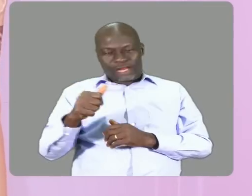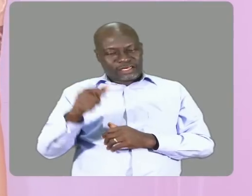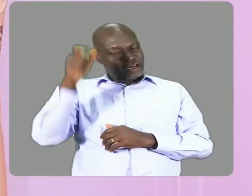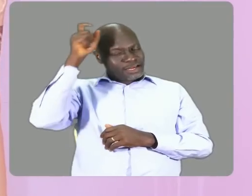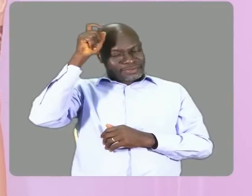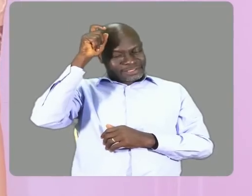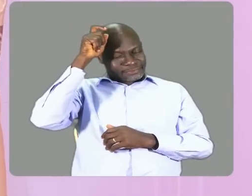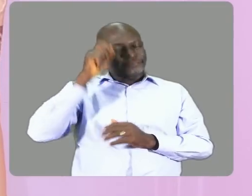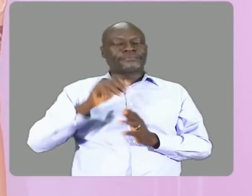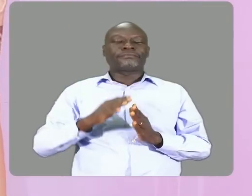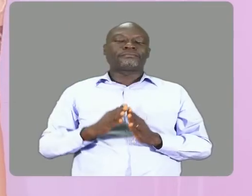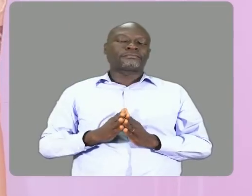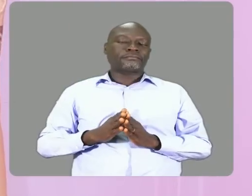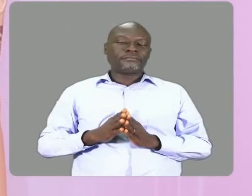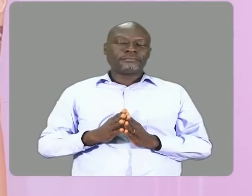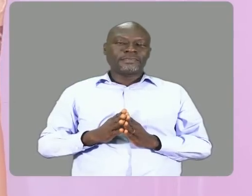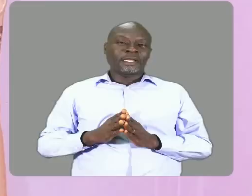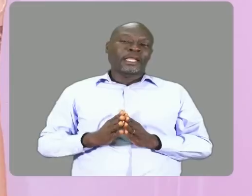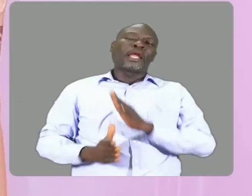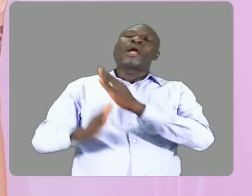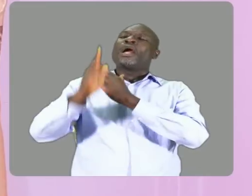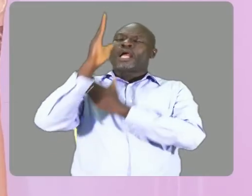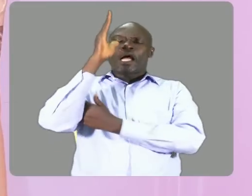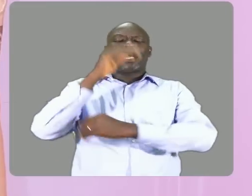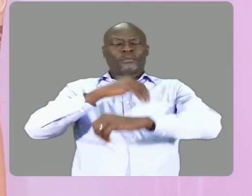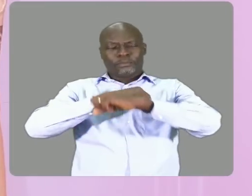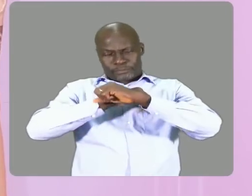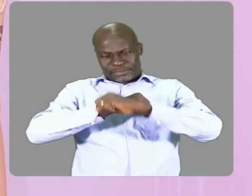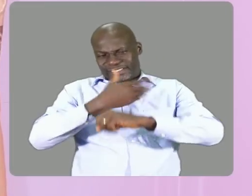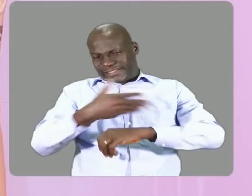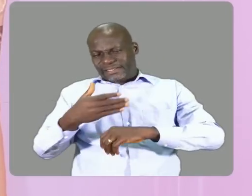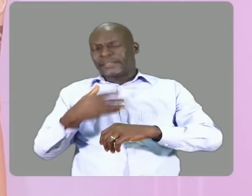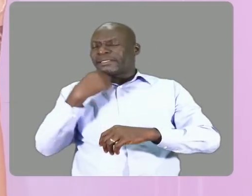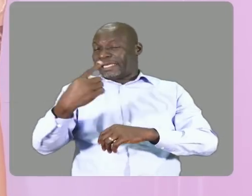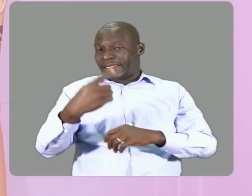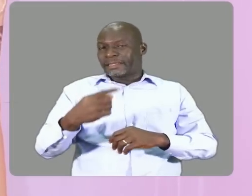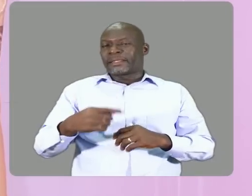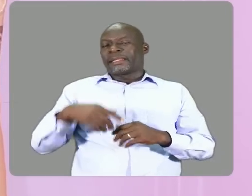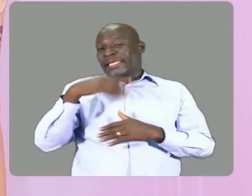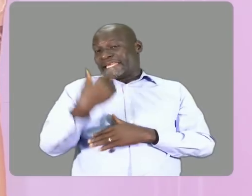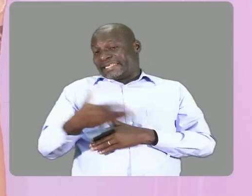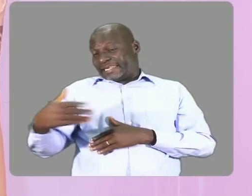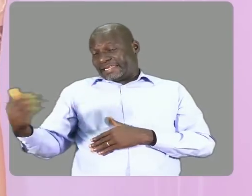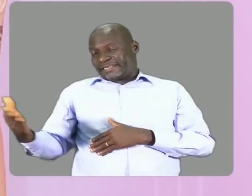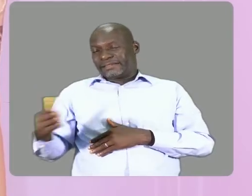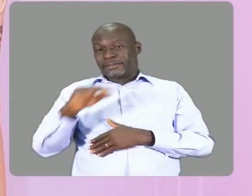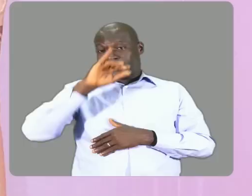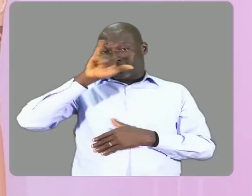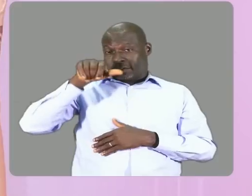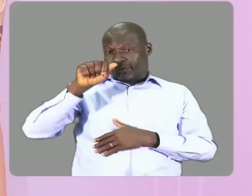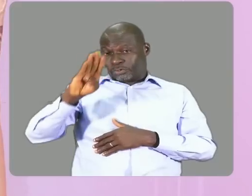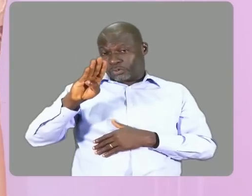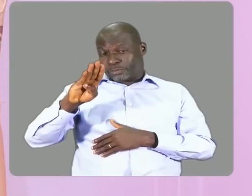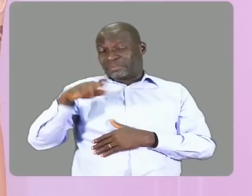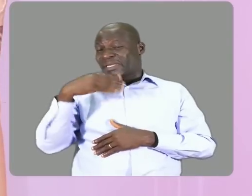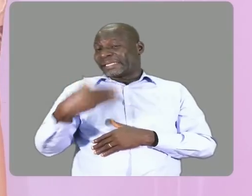now I say and his possessions have increased in the land. Possessions. The entire